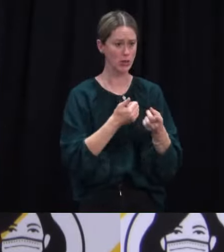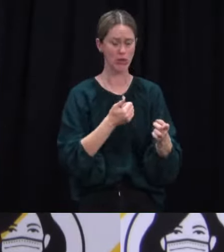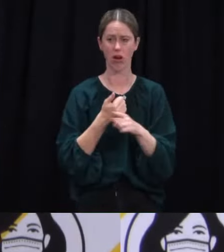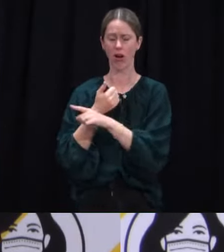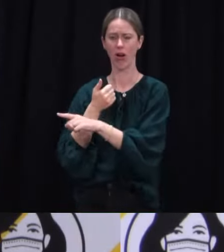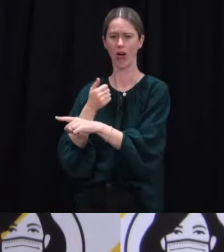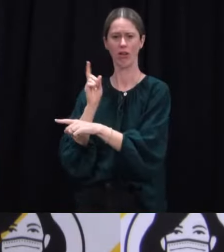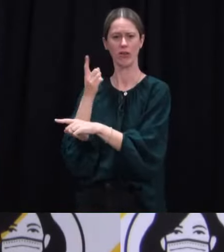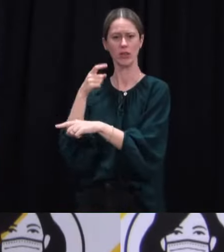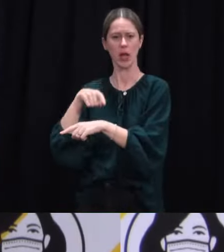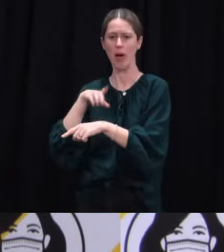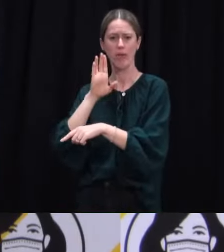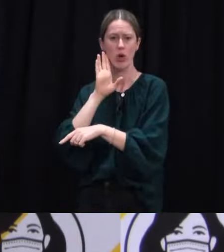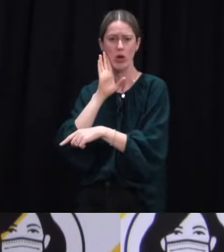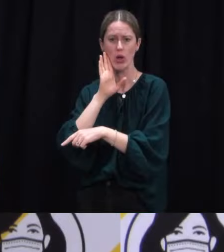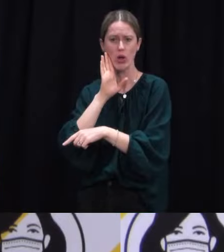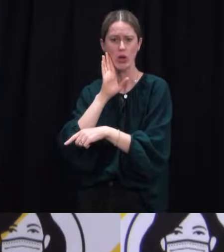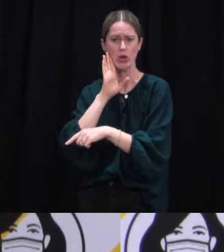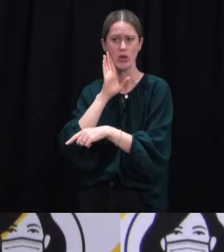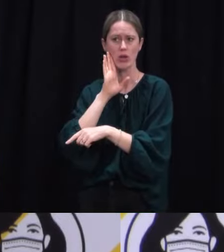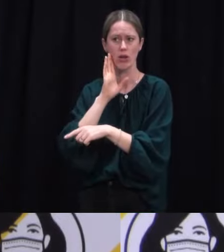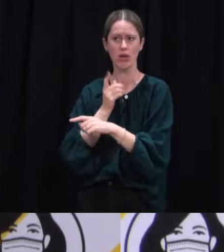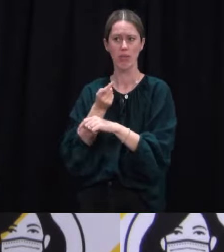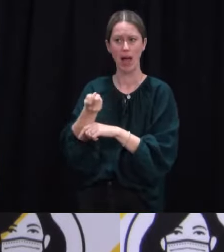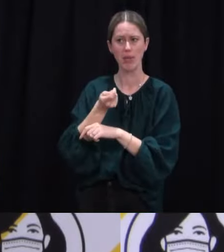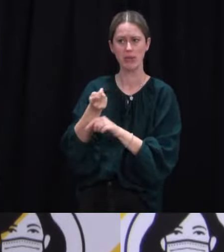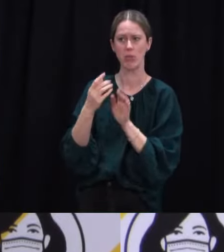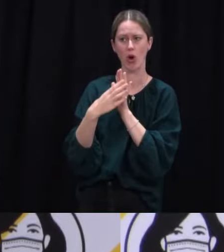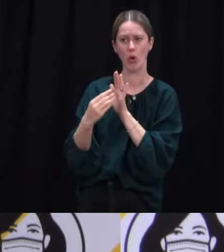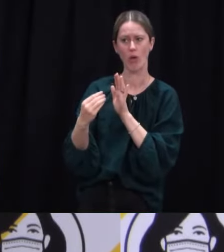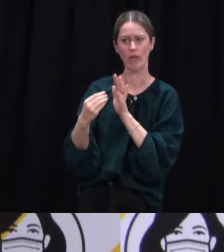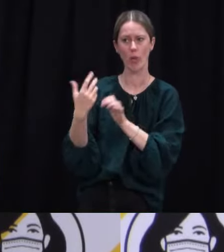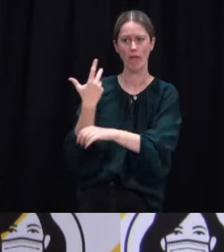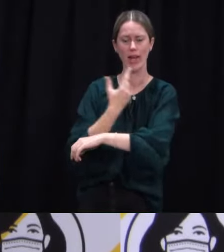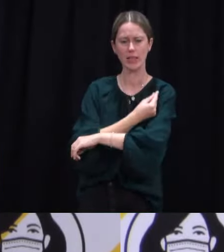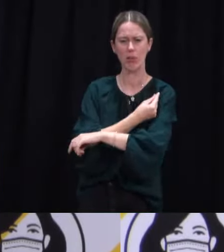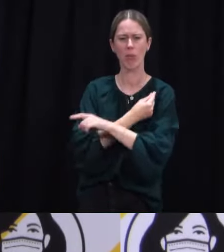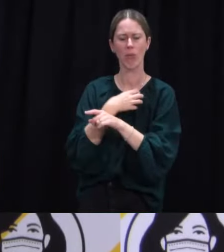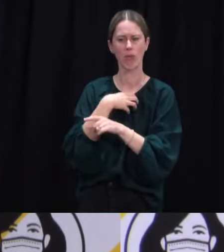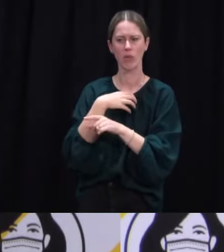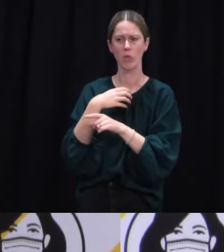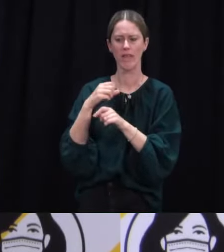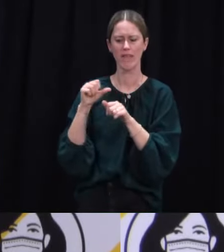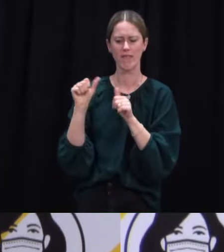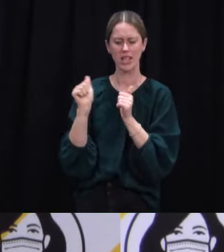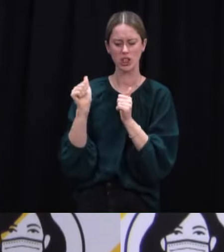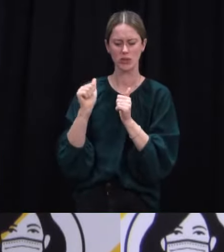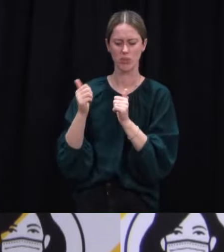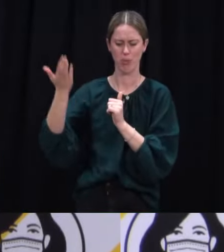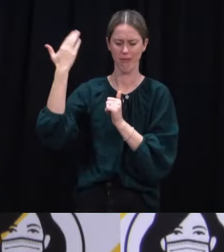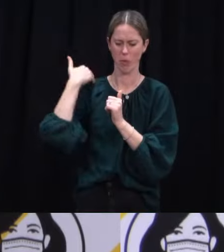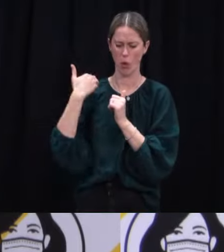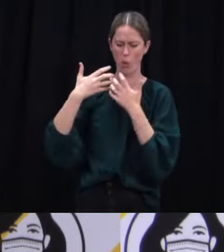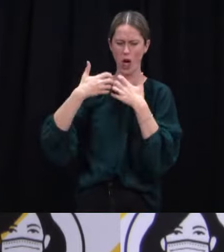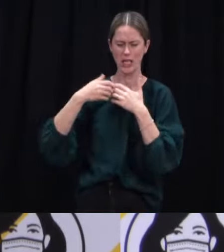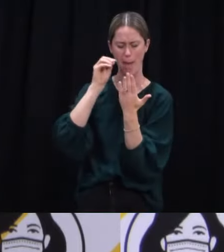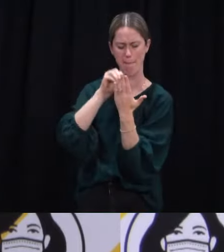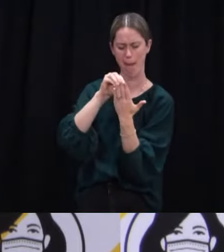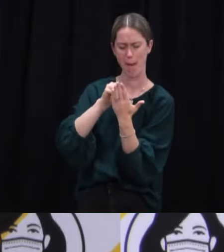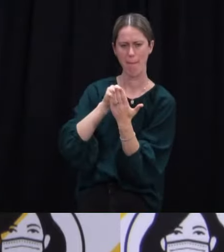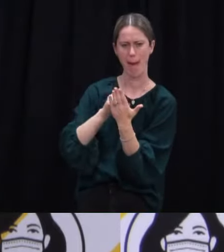time that I've heard any complaints about the overall payment model for vaccinations. That was worked through very carefully in the beginning to make sure that